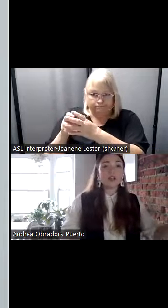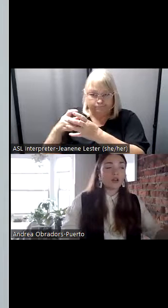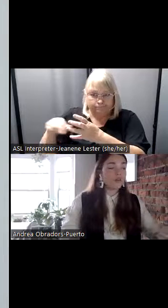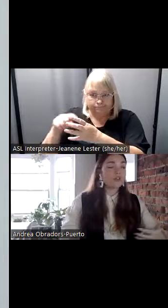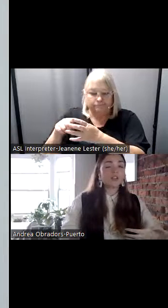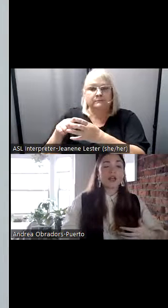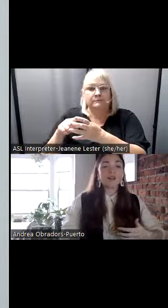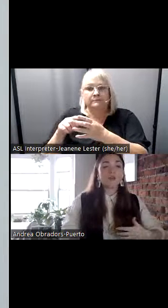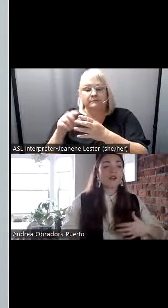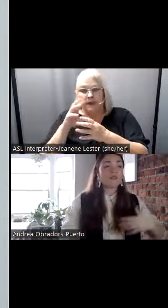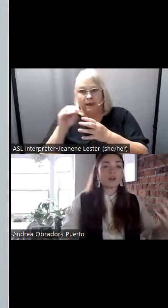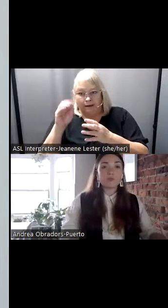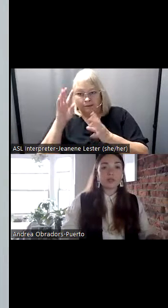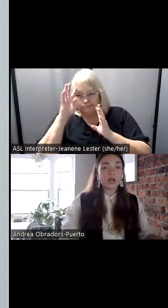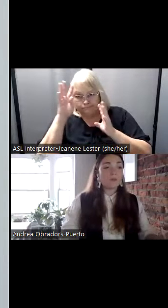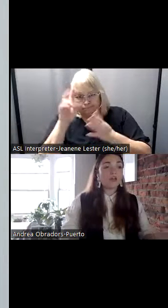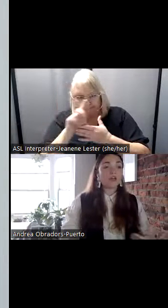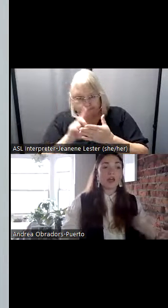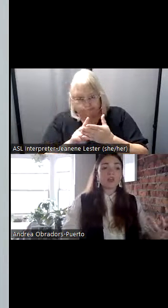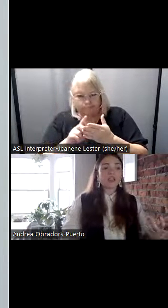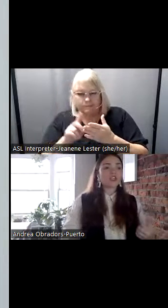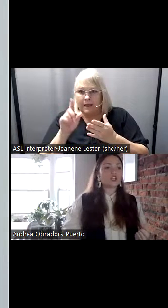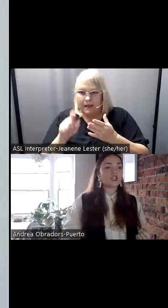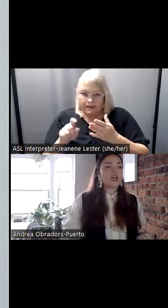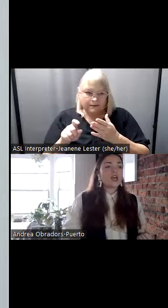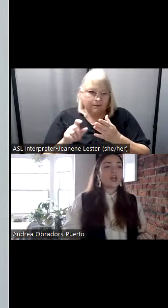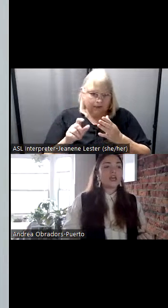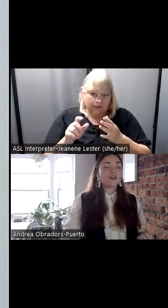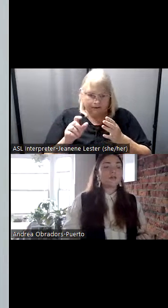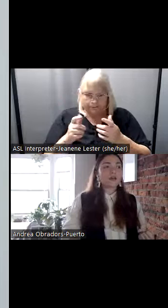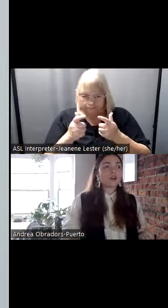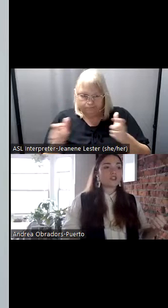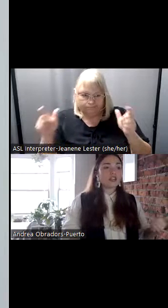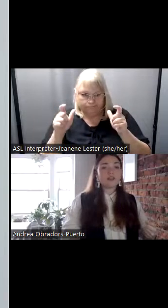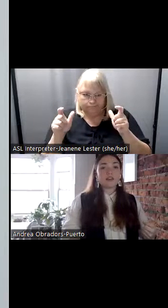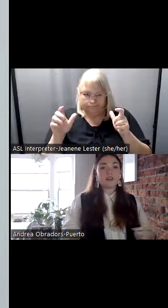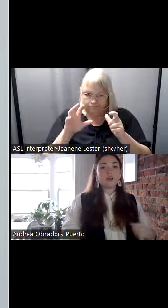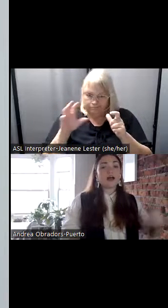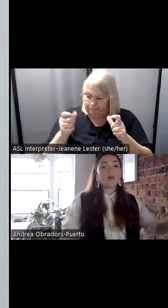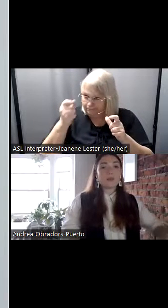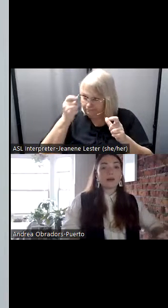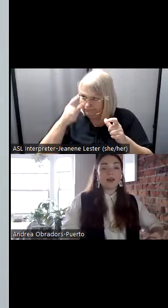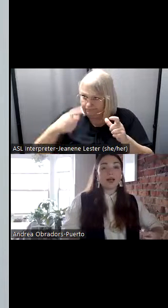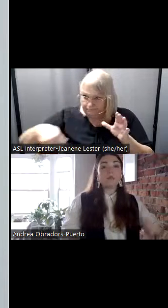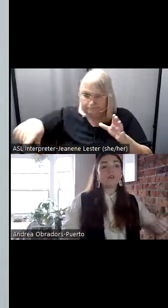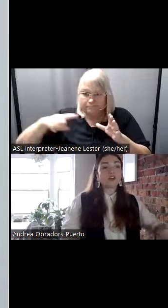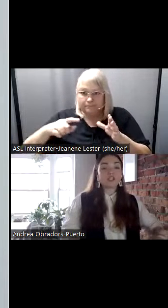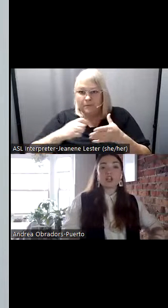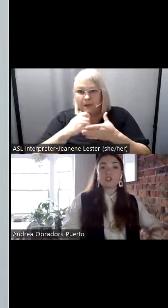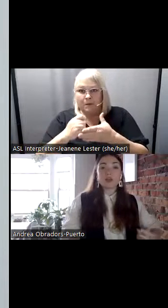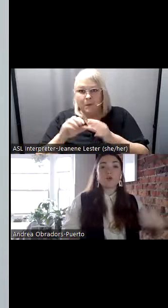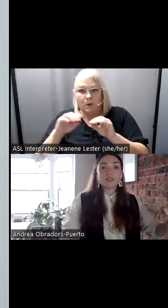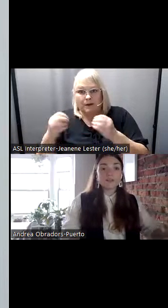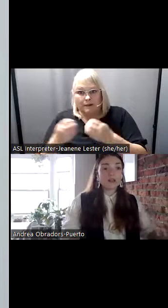been there has to be a very big component in education and understanding or help the